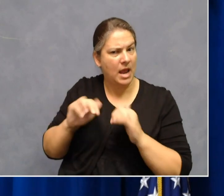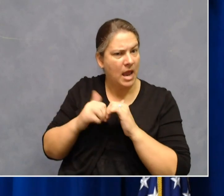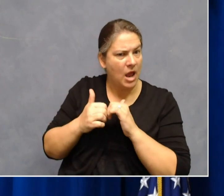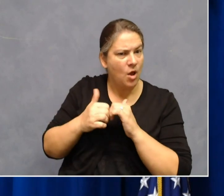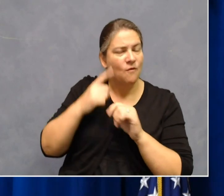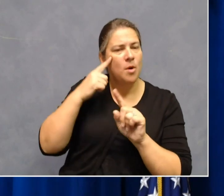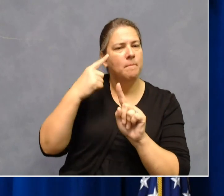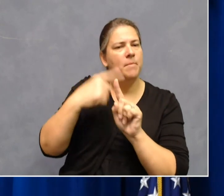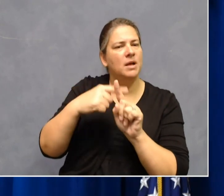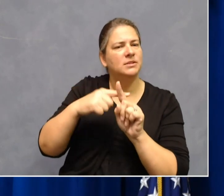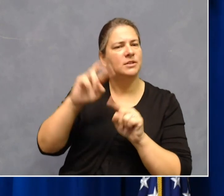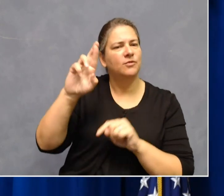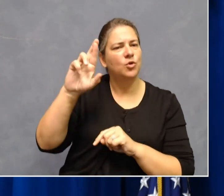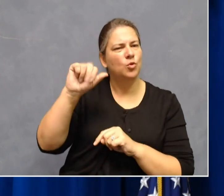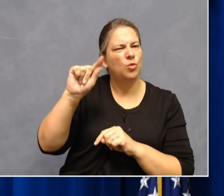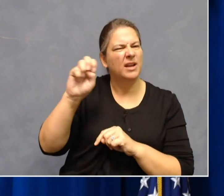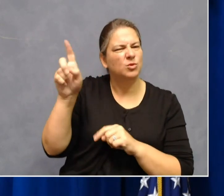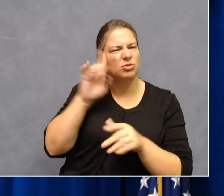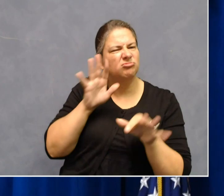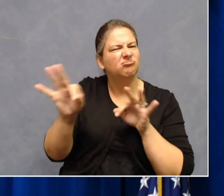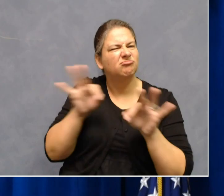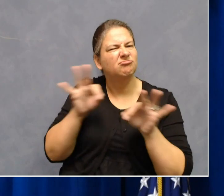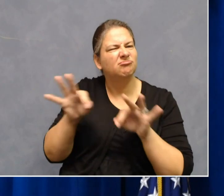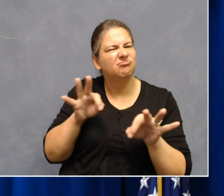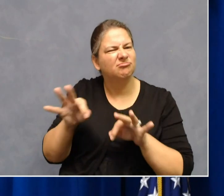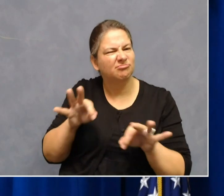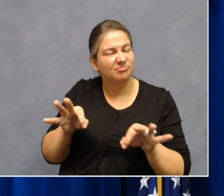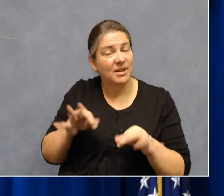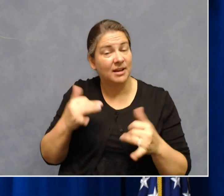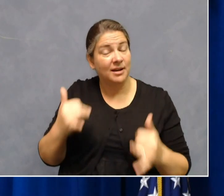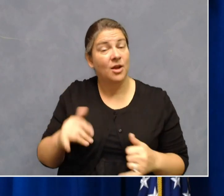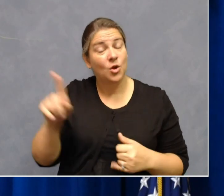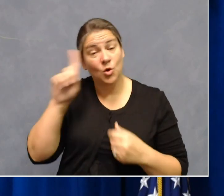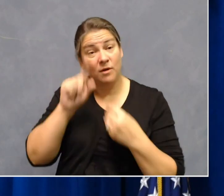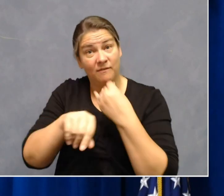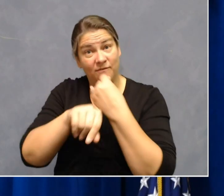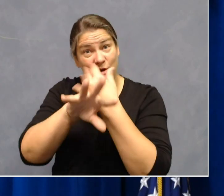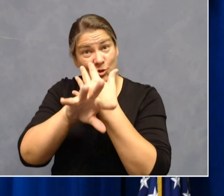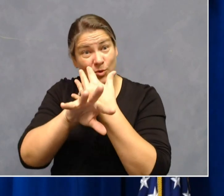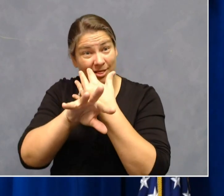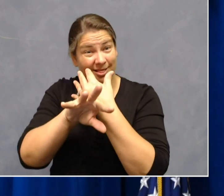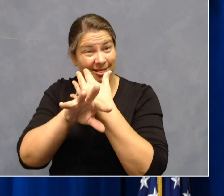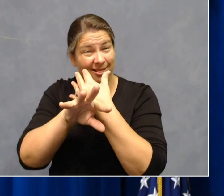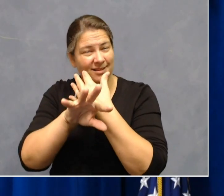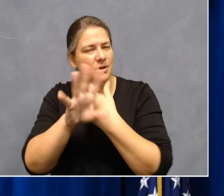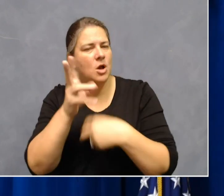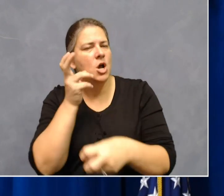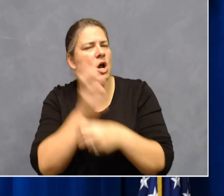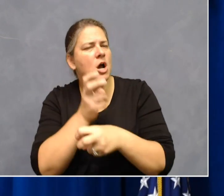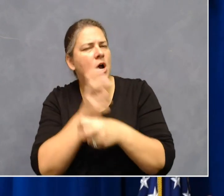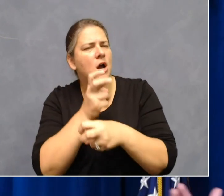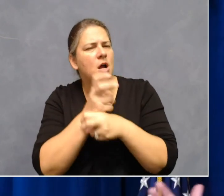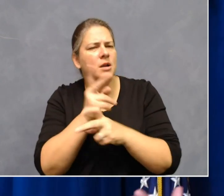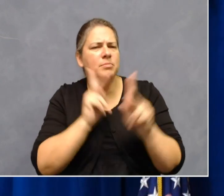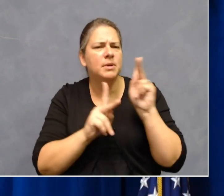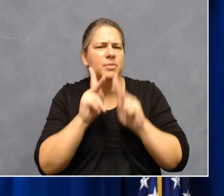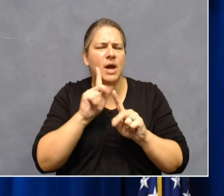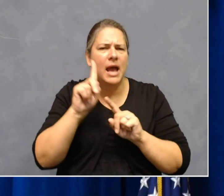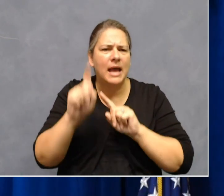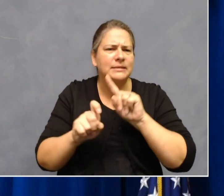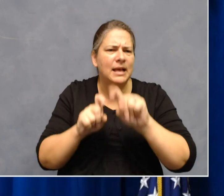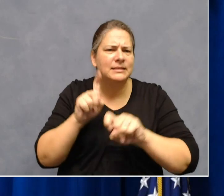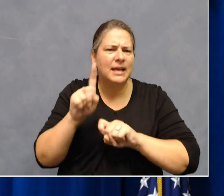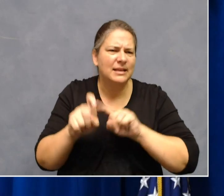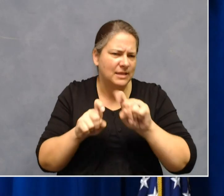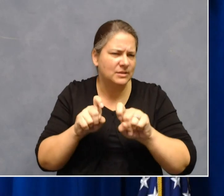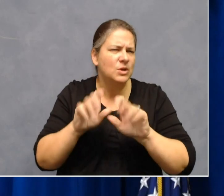rate. Now, because we're doing this virtually, it's a lot harder for people to ask questions, and it may take a day. So we're going to postpone putting